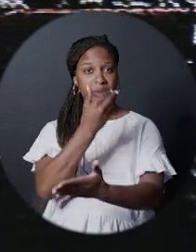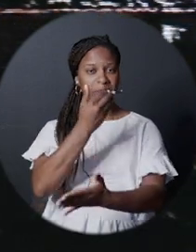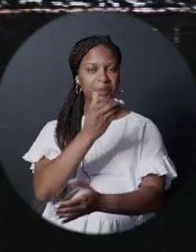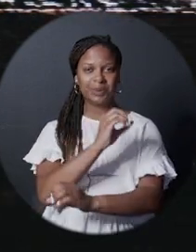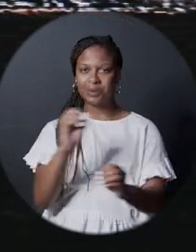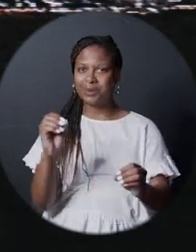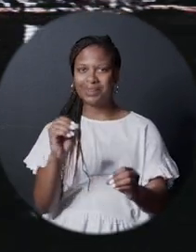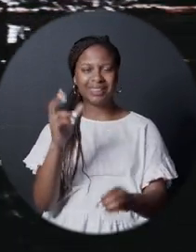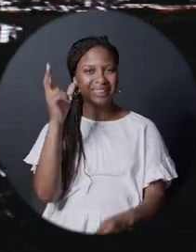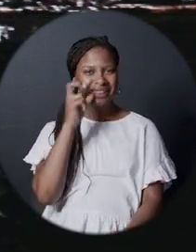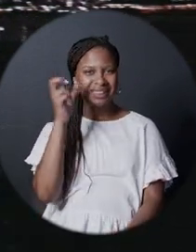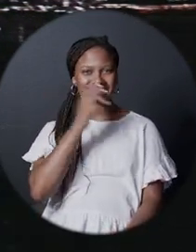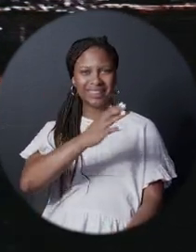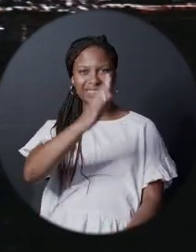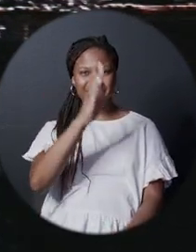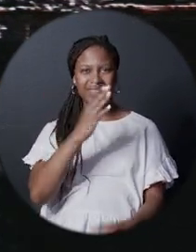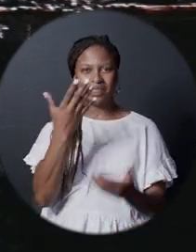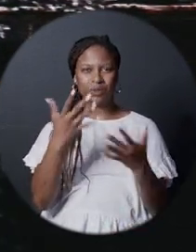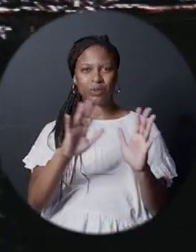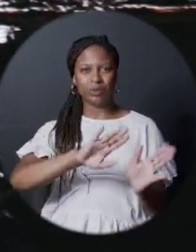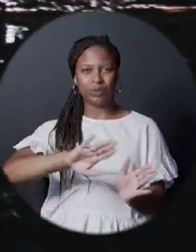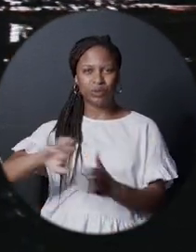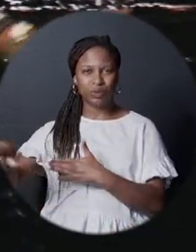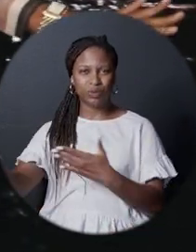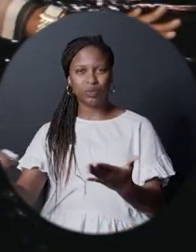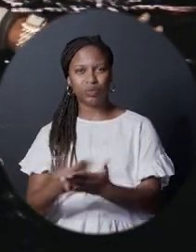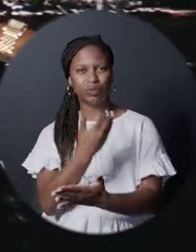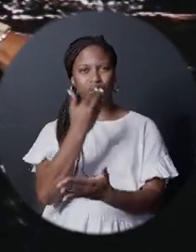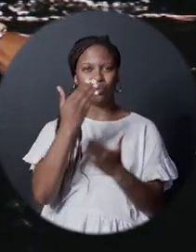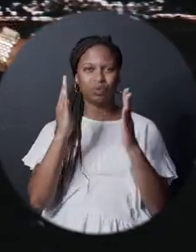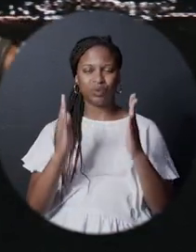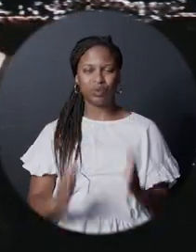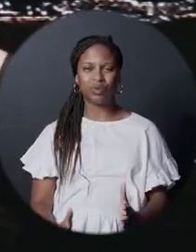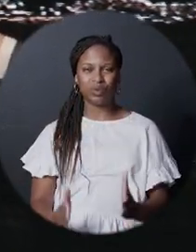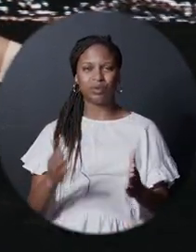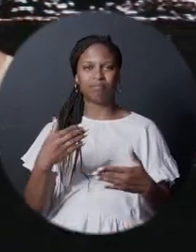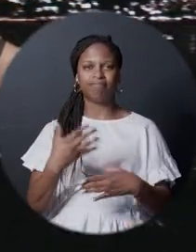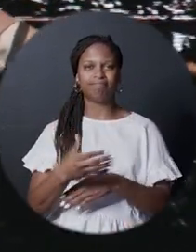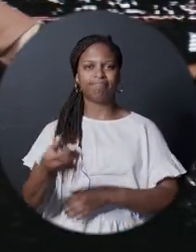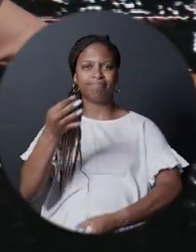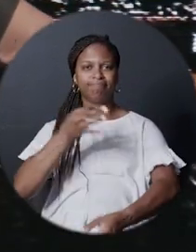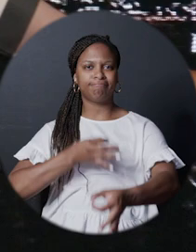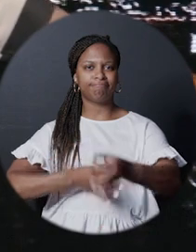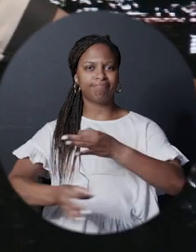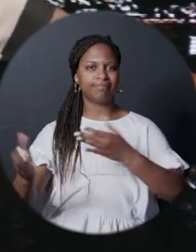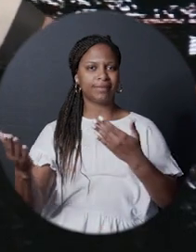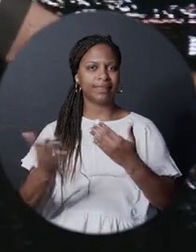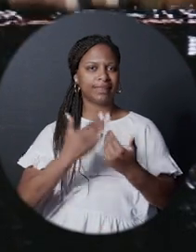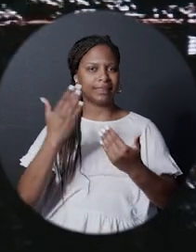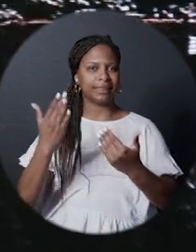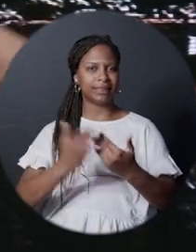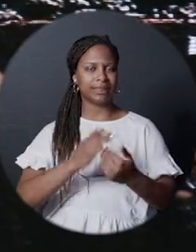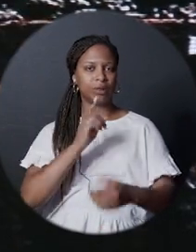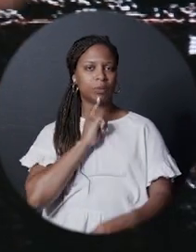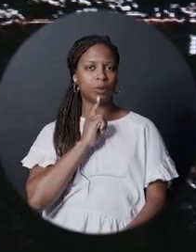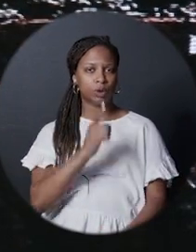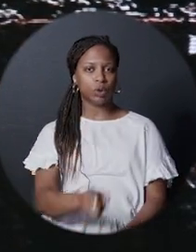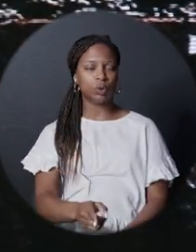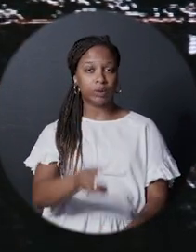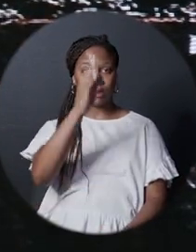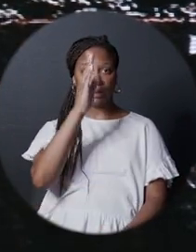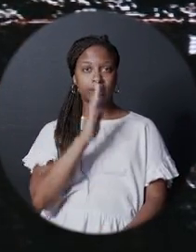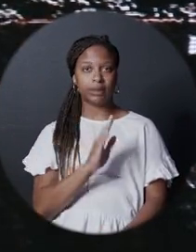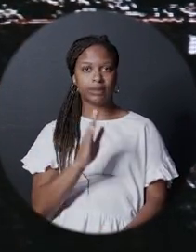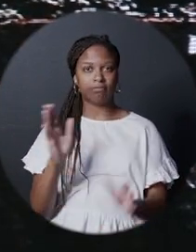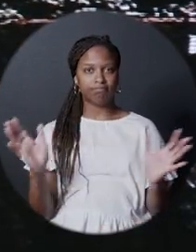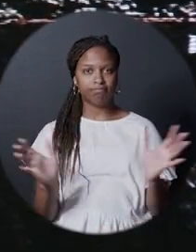you when God sends something new. It ain't going to take, listen, when God gets rid of you and sends somebody else in, he'll make the transition easy. You